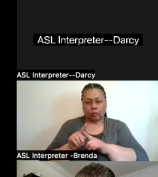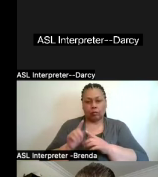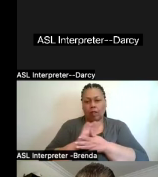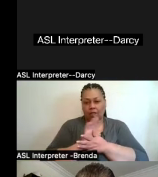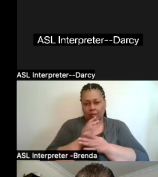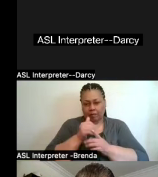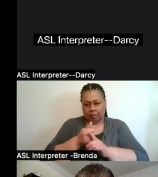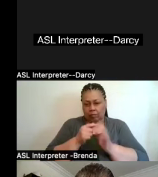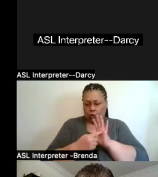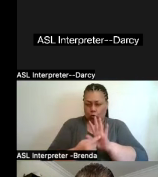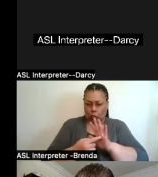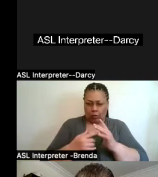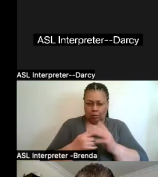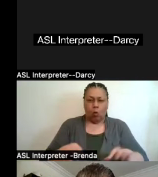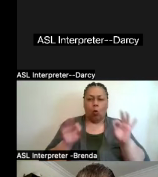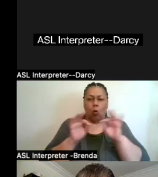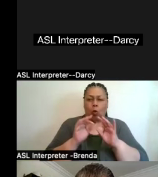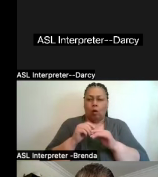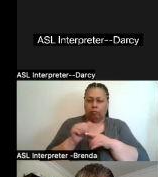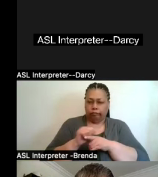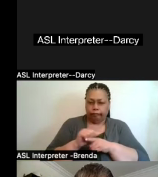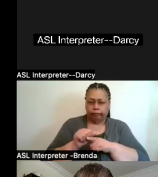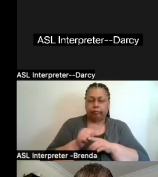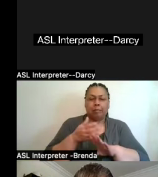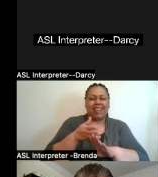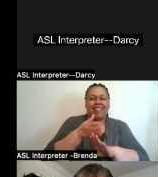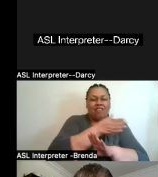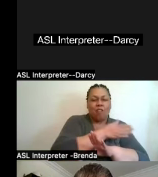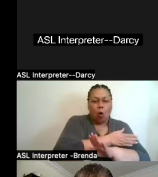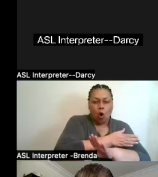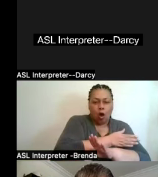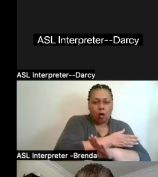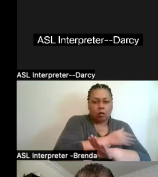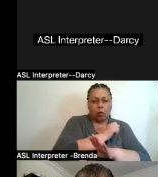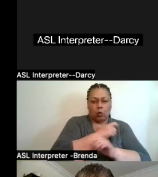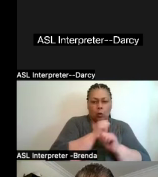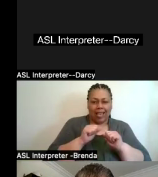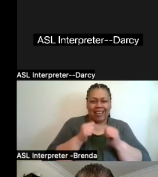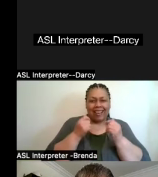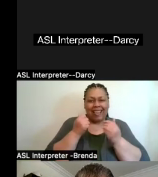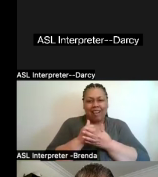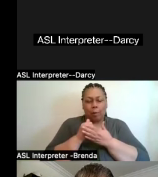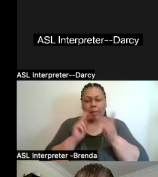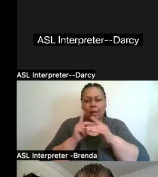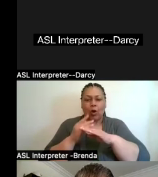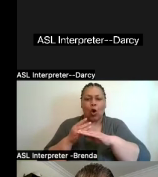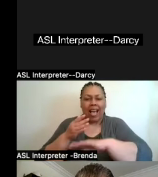the importance of being trained in advance so you can help people afterwards, even if you weren't